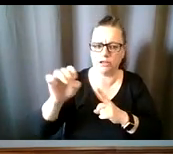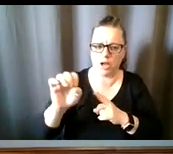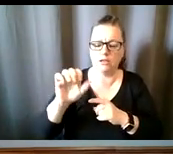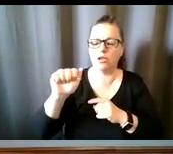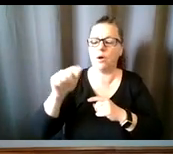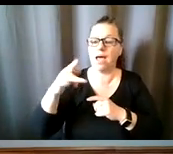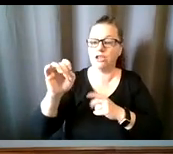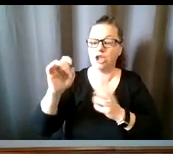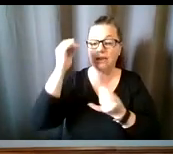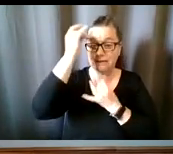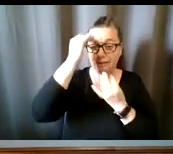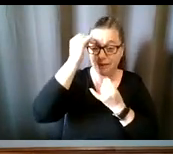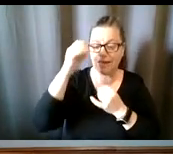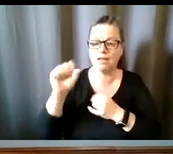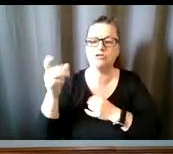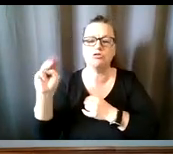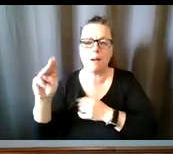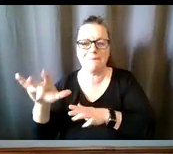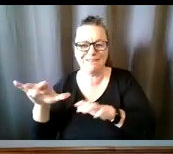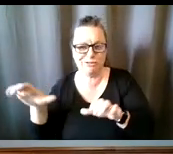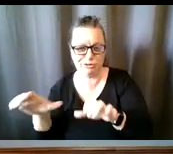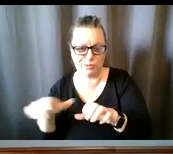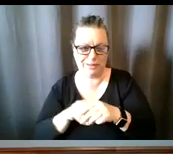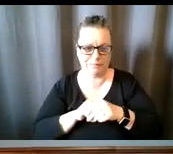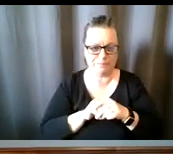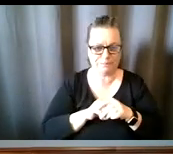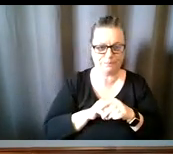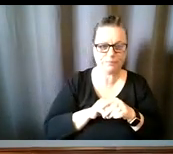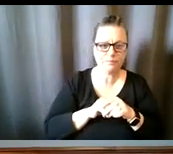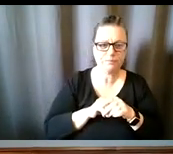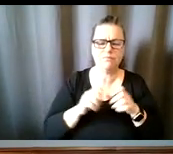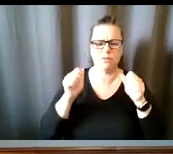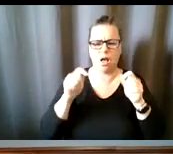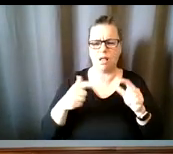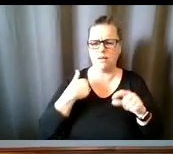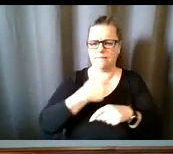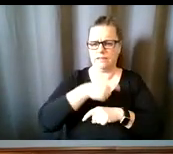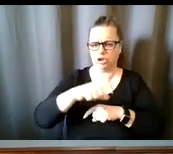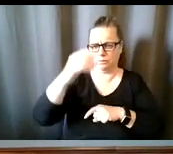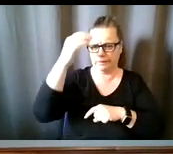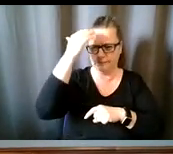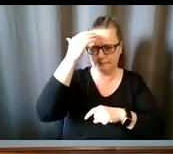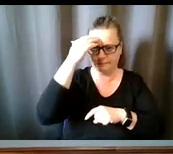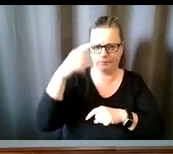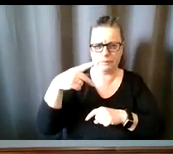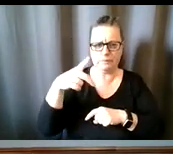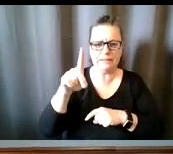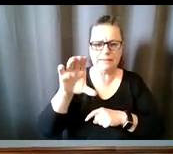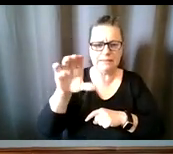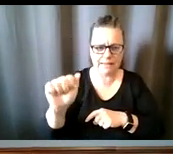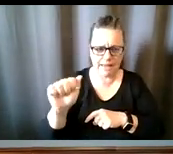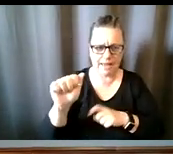thinking and Scrum is the doing. Now, we're all familiar, or we should all be familiar with the Pdca Cycle, or Plan, Do, Check,